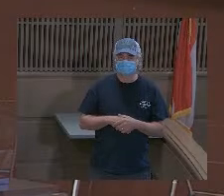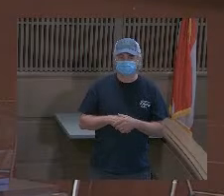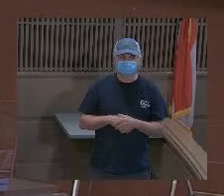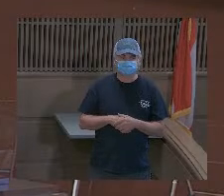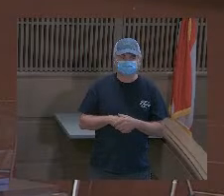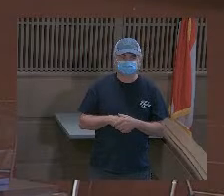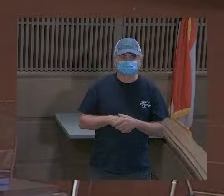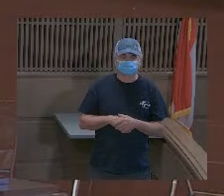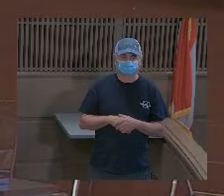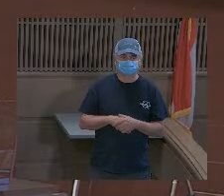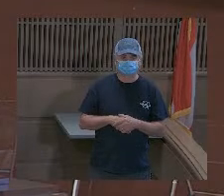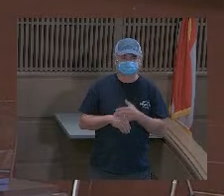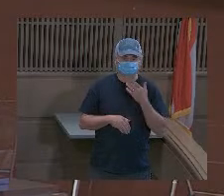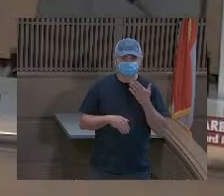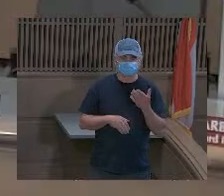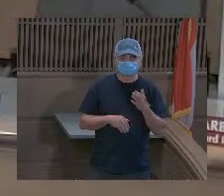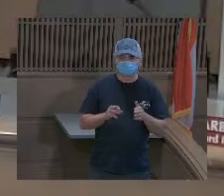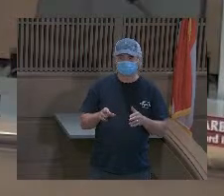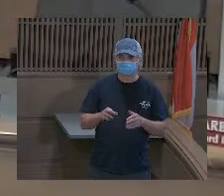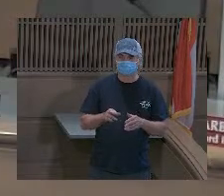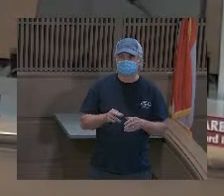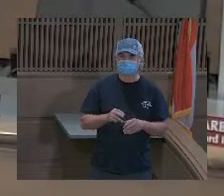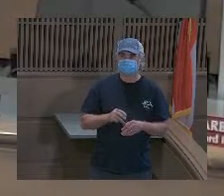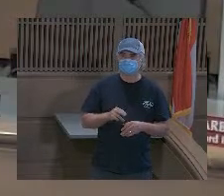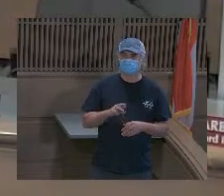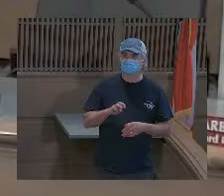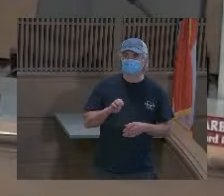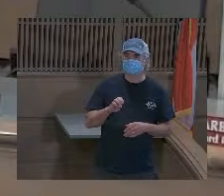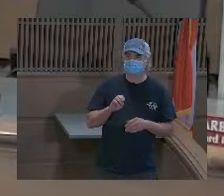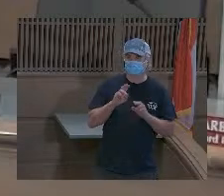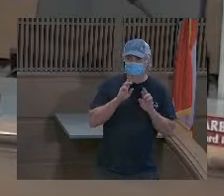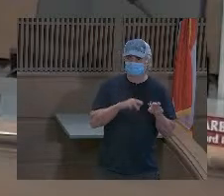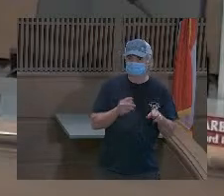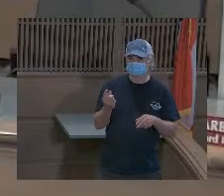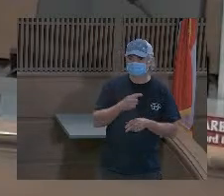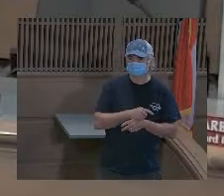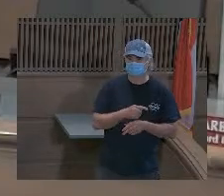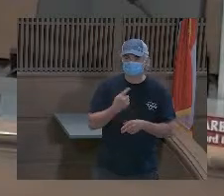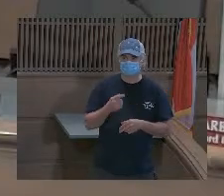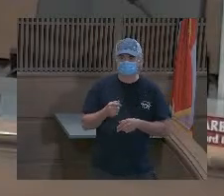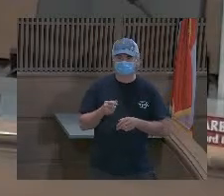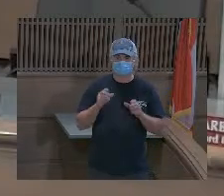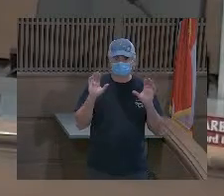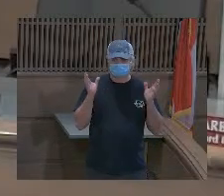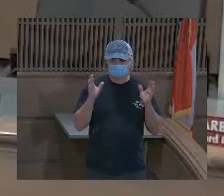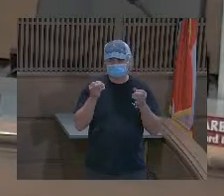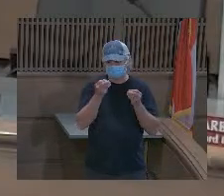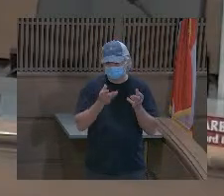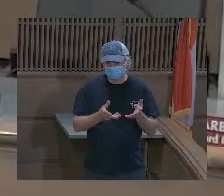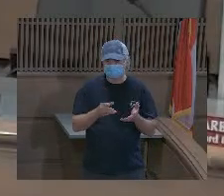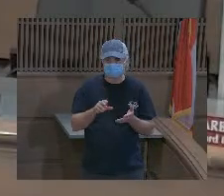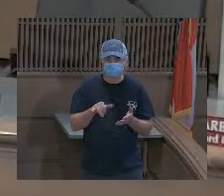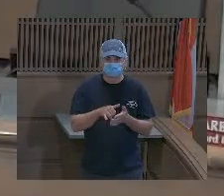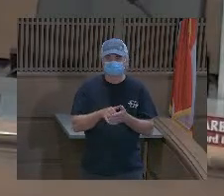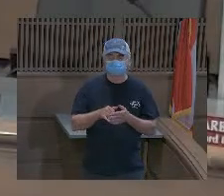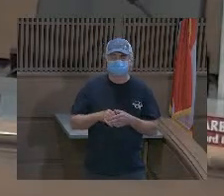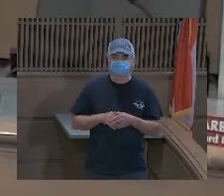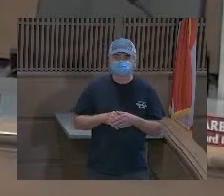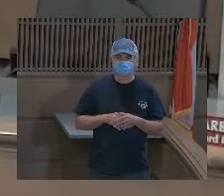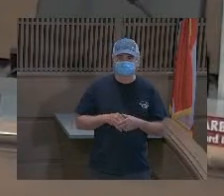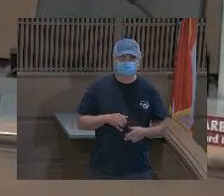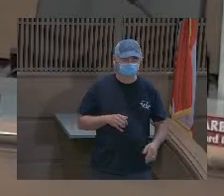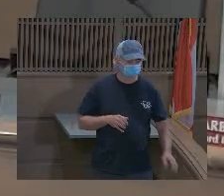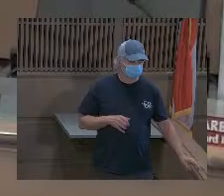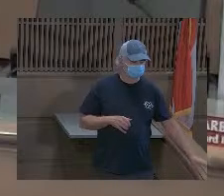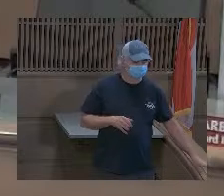Thank you, Mr. Allen, for your report today. Those who are on the front lines and handling our community from the very